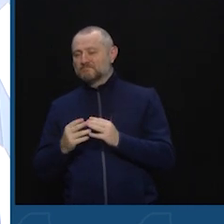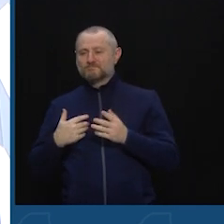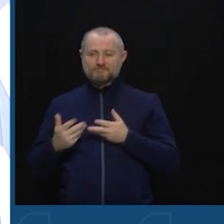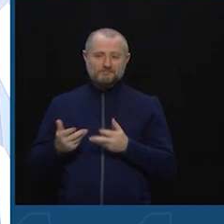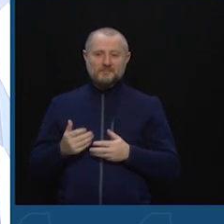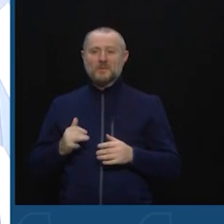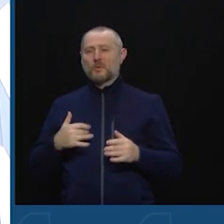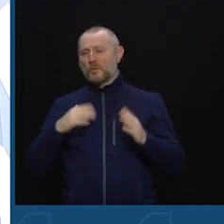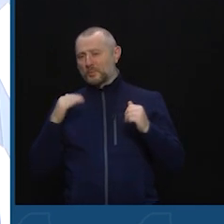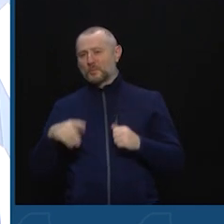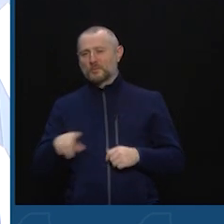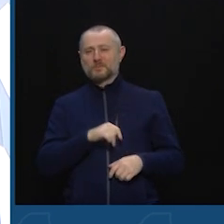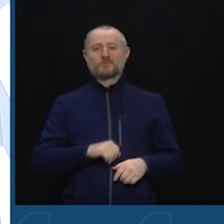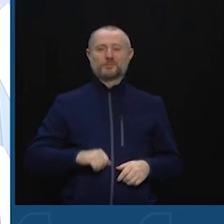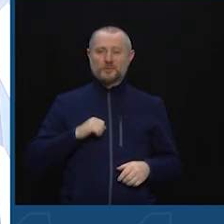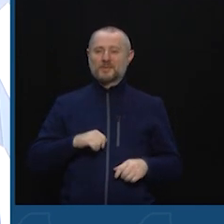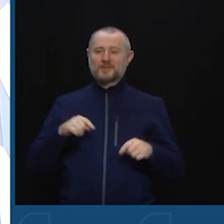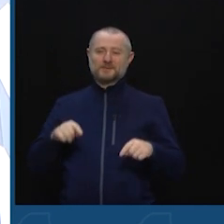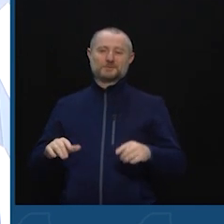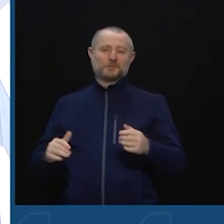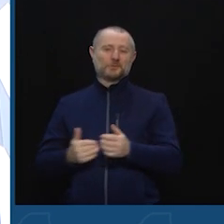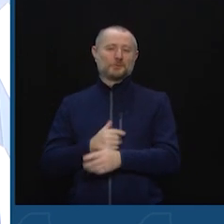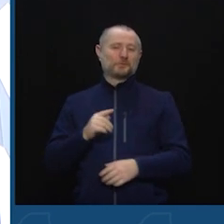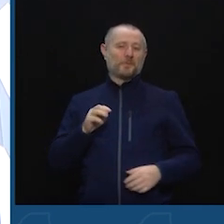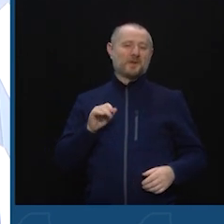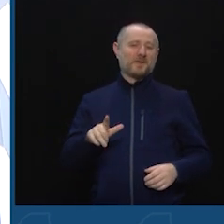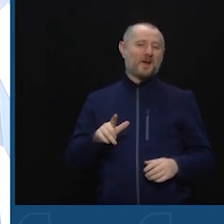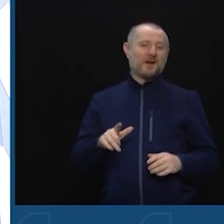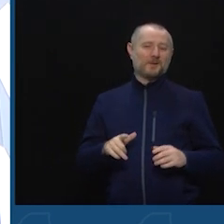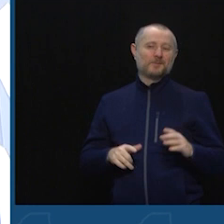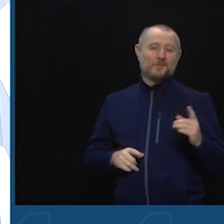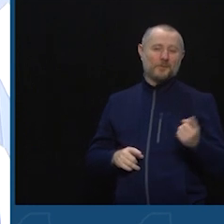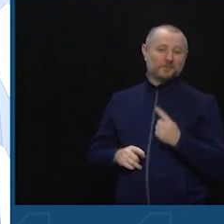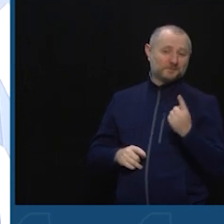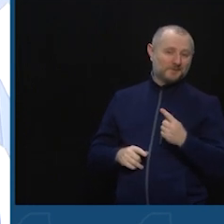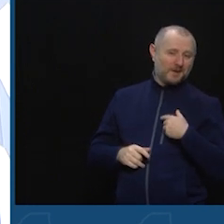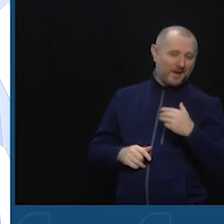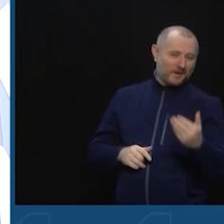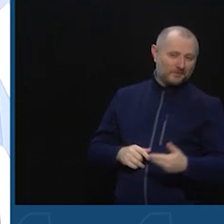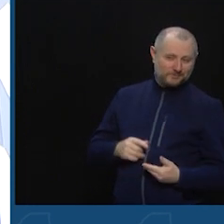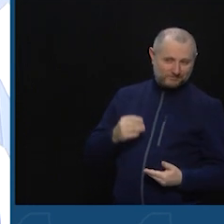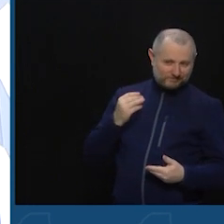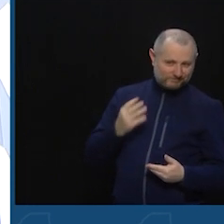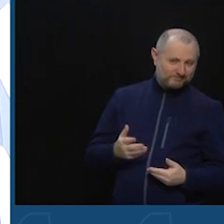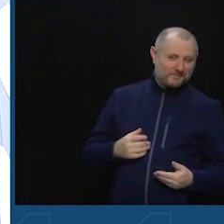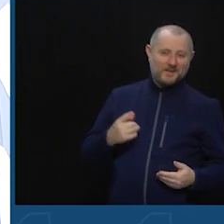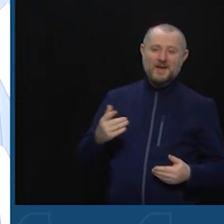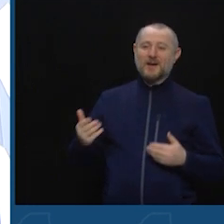you're proud of the terminal in your backyard, and we're always hiring, especially from our local Queens community.